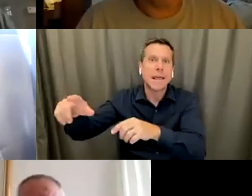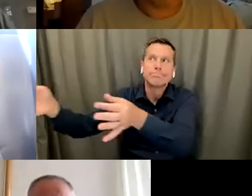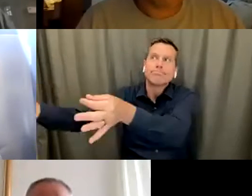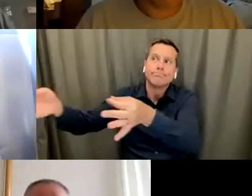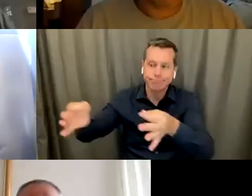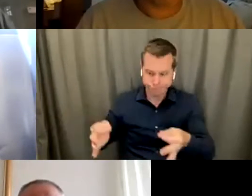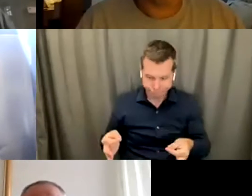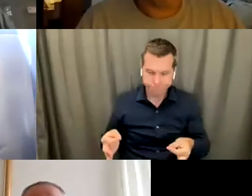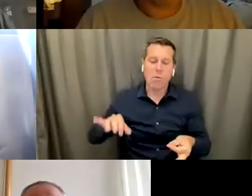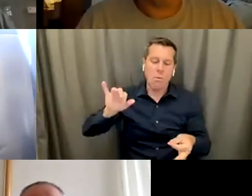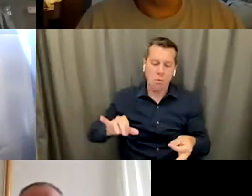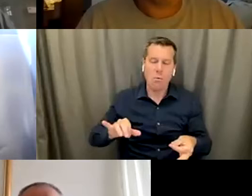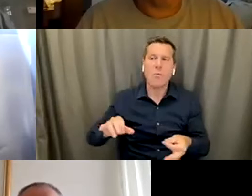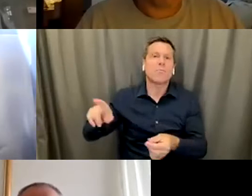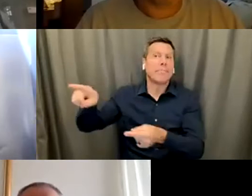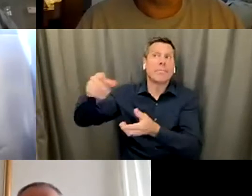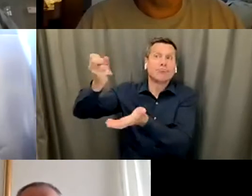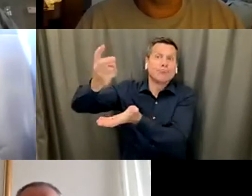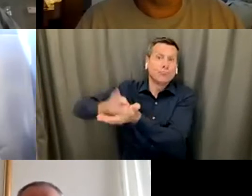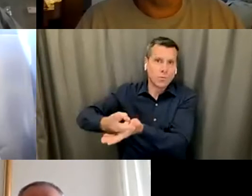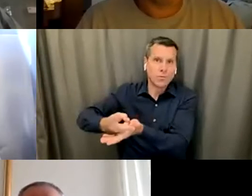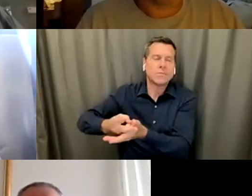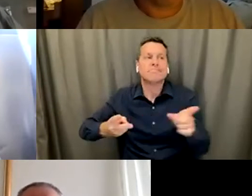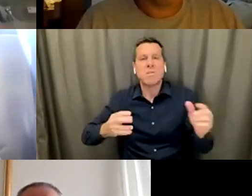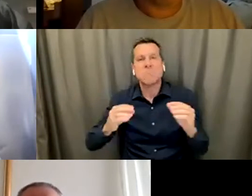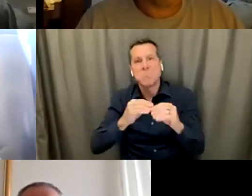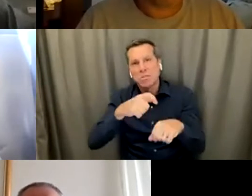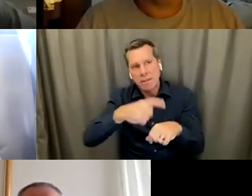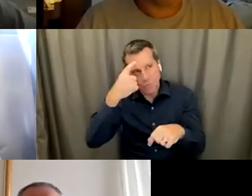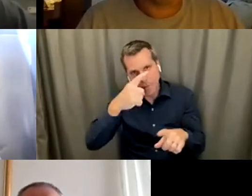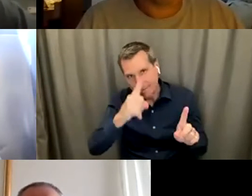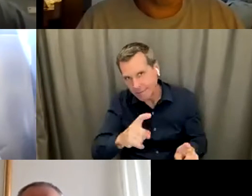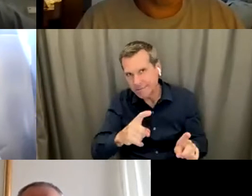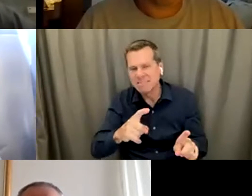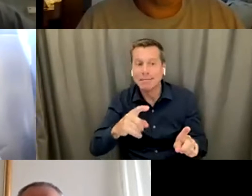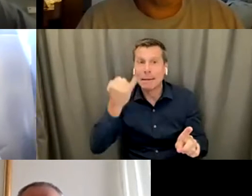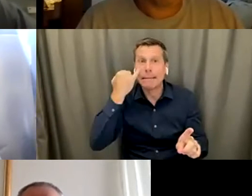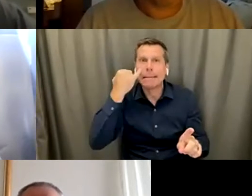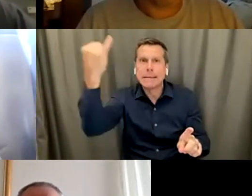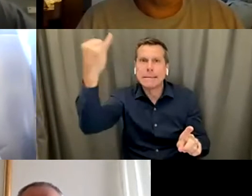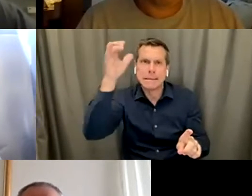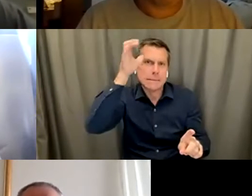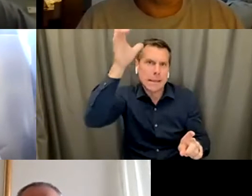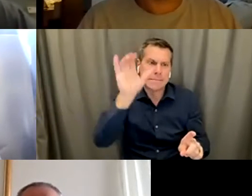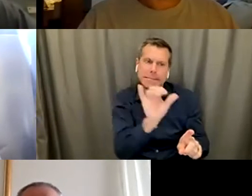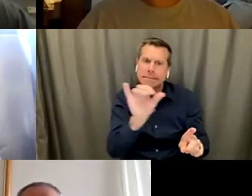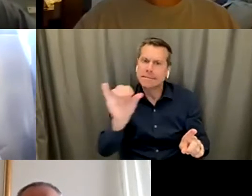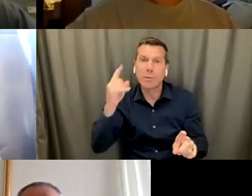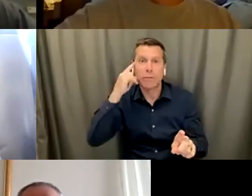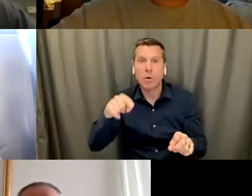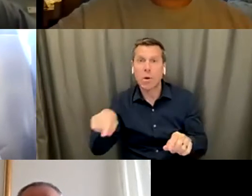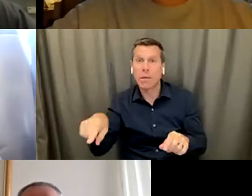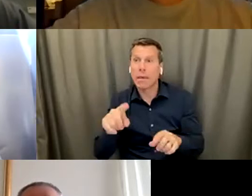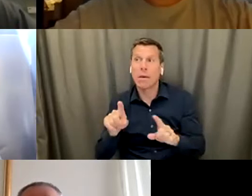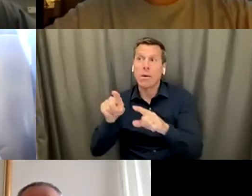vetted. So what is the mechanism, or what are the plans for a mechanism to have a similar process for someone who doesn't wear a mask in their